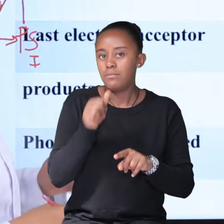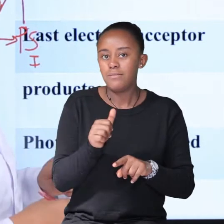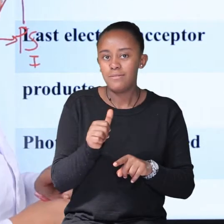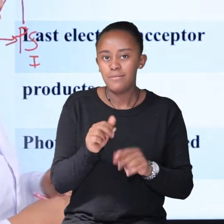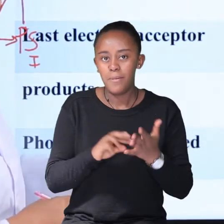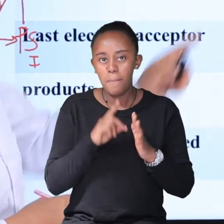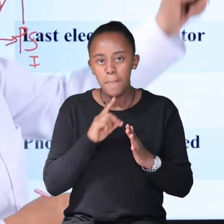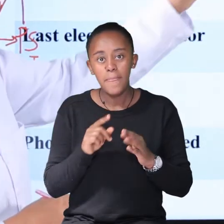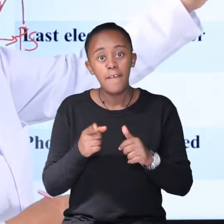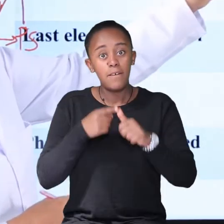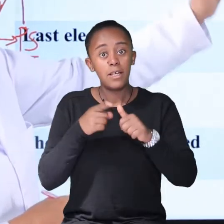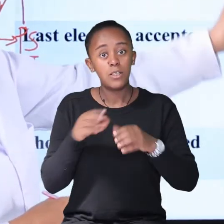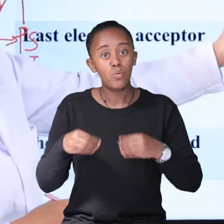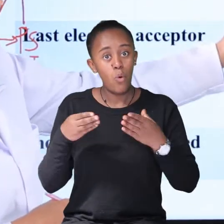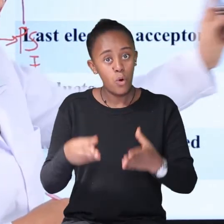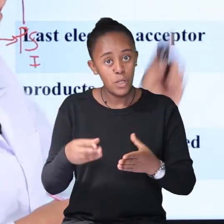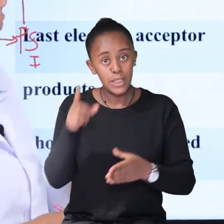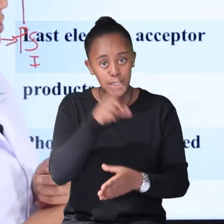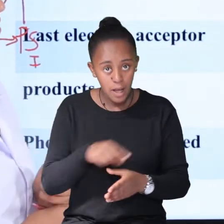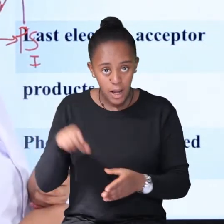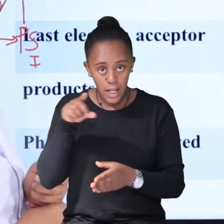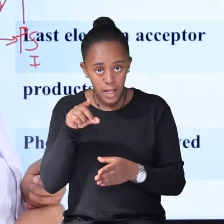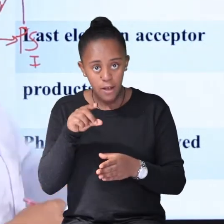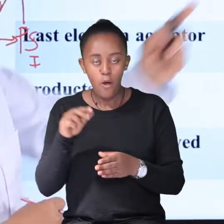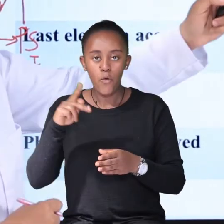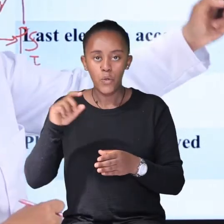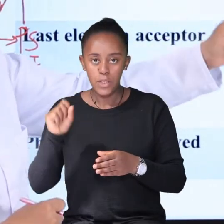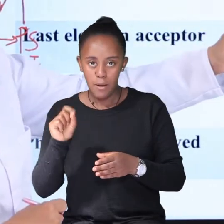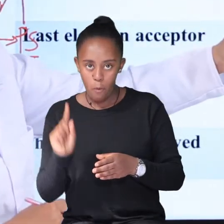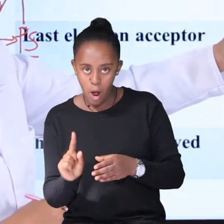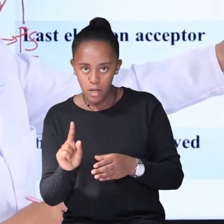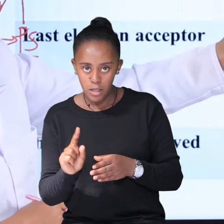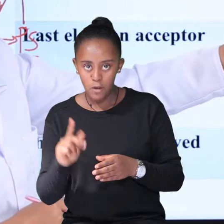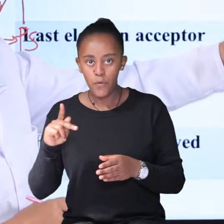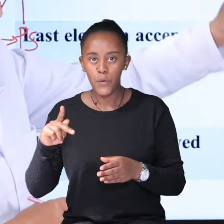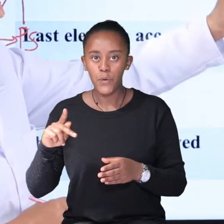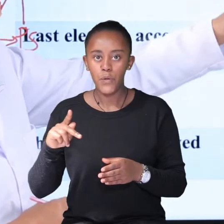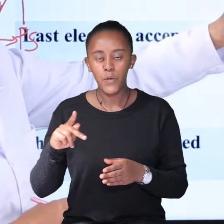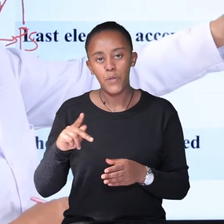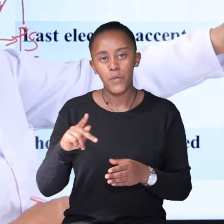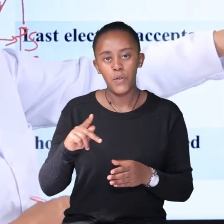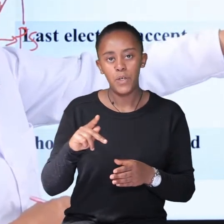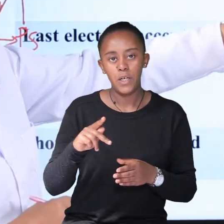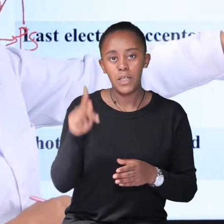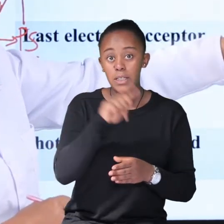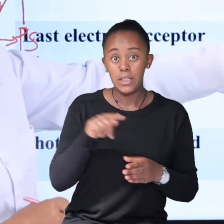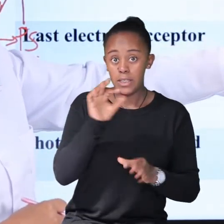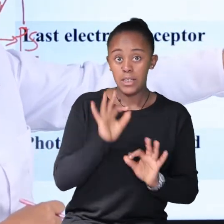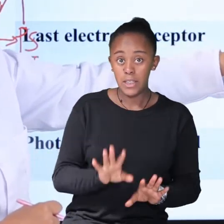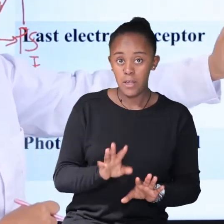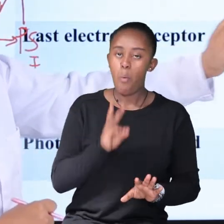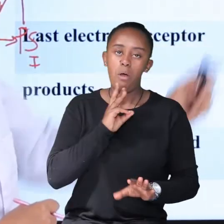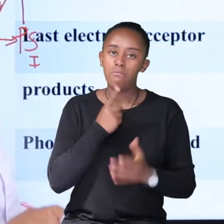first electron donor in case of cyclic is photosystem 1. In case of water is, in case of non-cyclic is